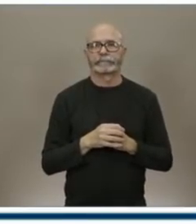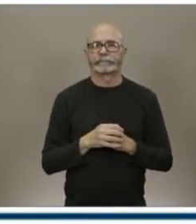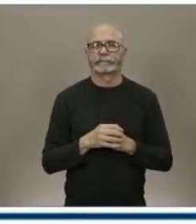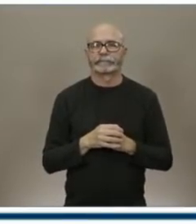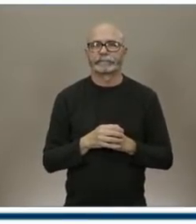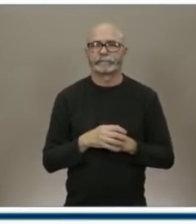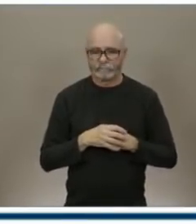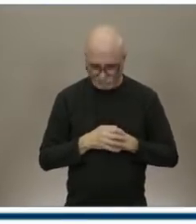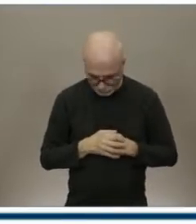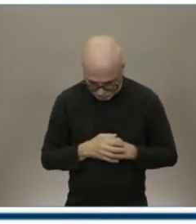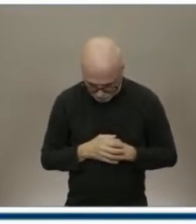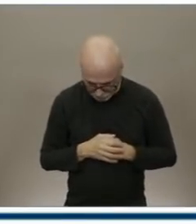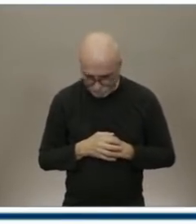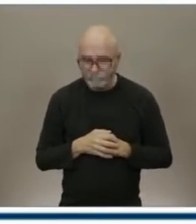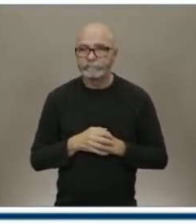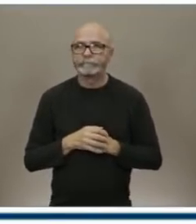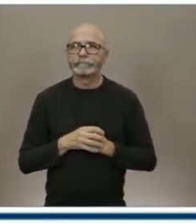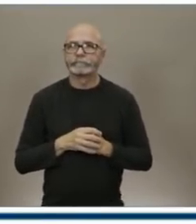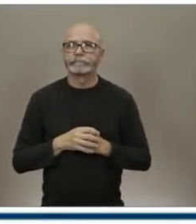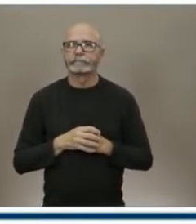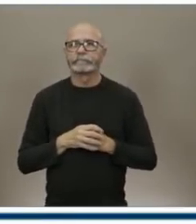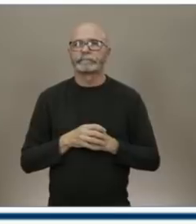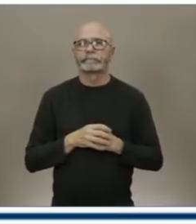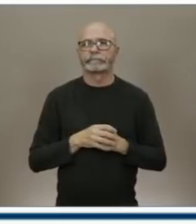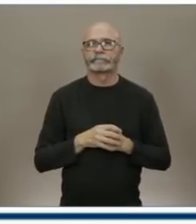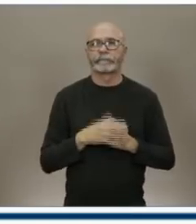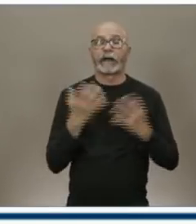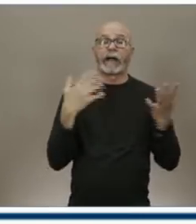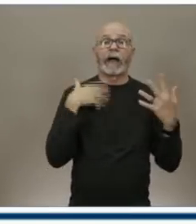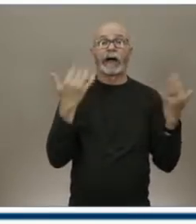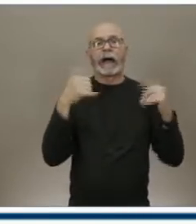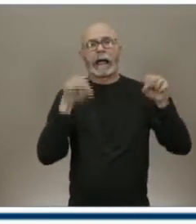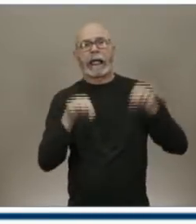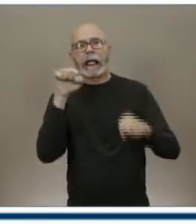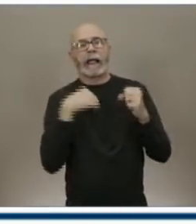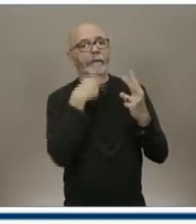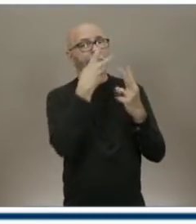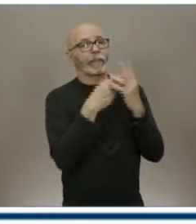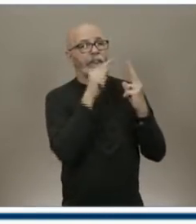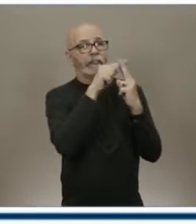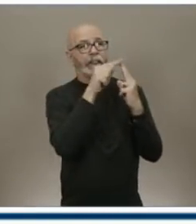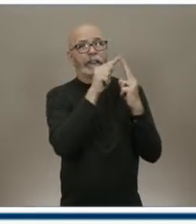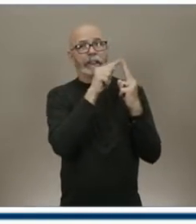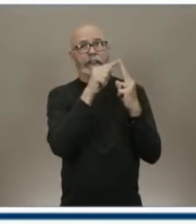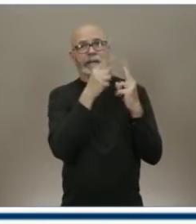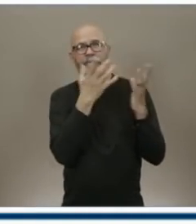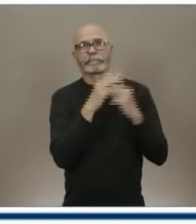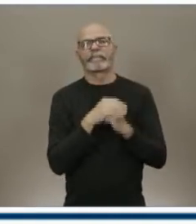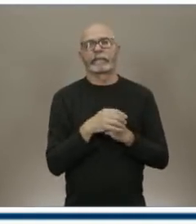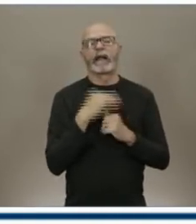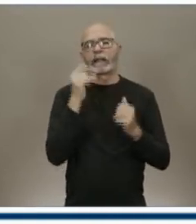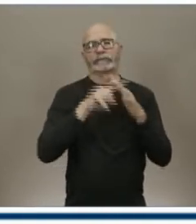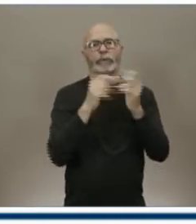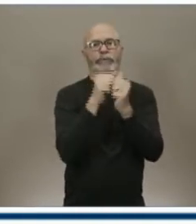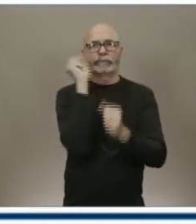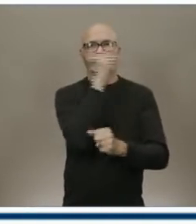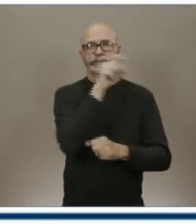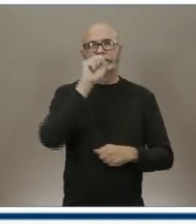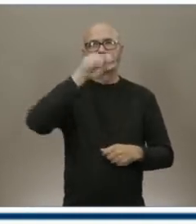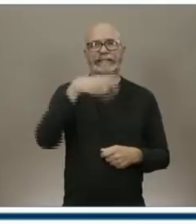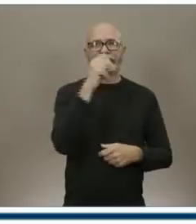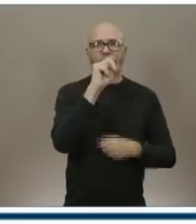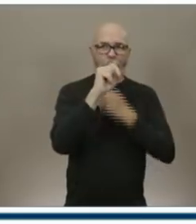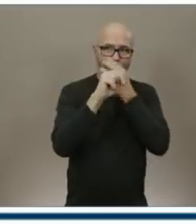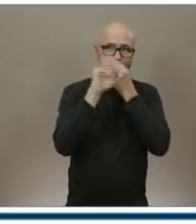This might be a question for the Premier, or it could be Dr. Strang. I'll start with the Premier, though. What about security when it comes to